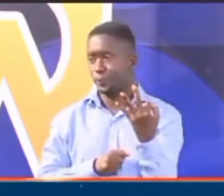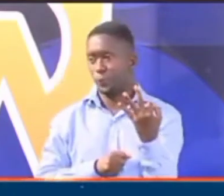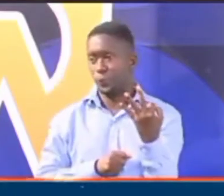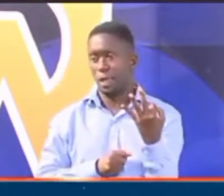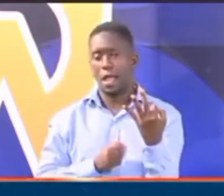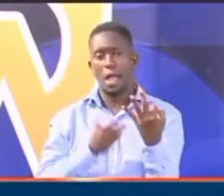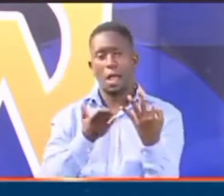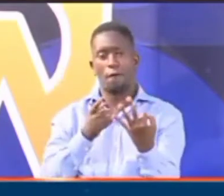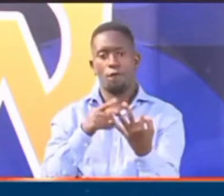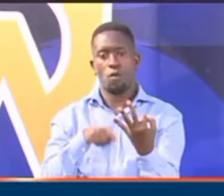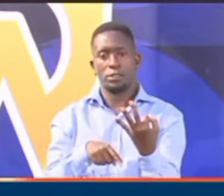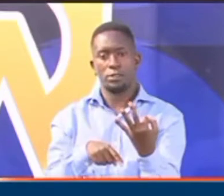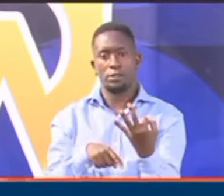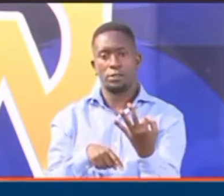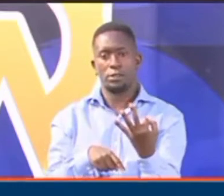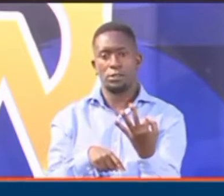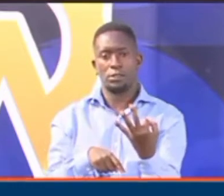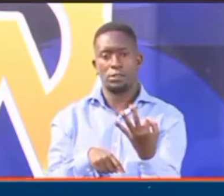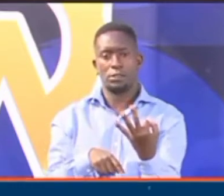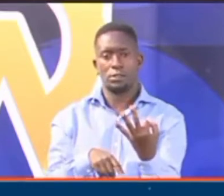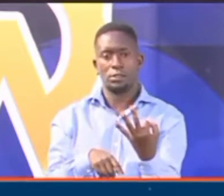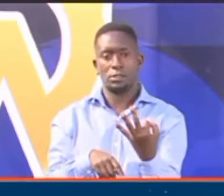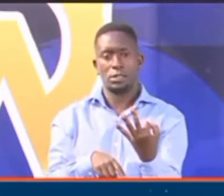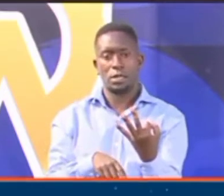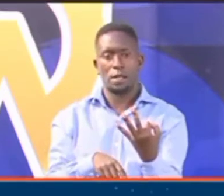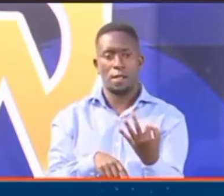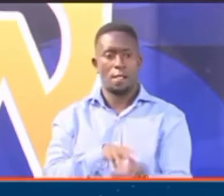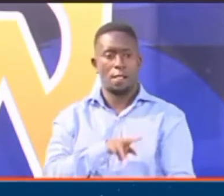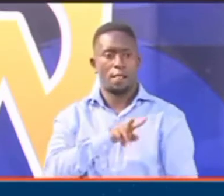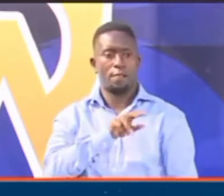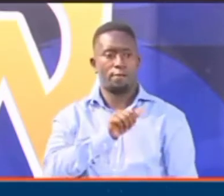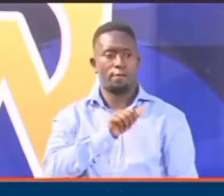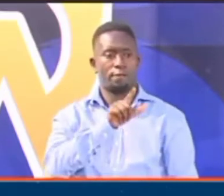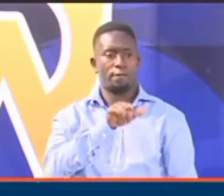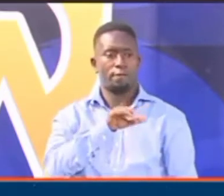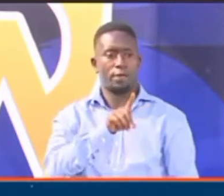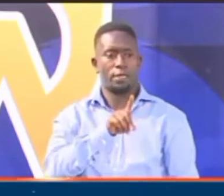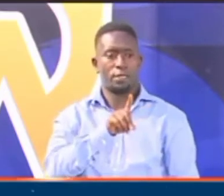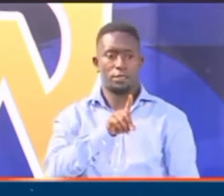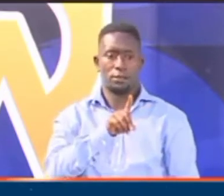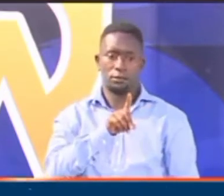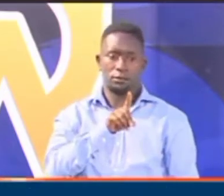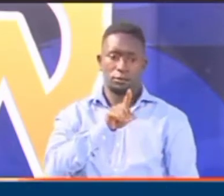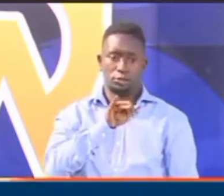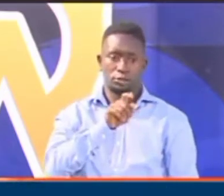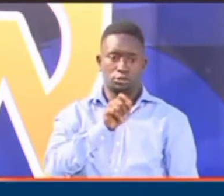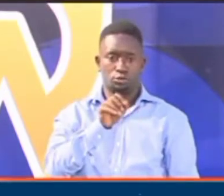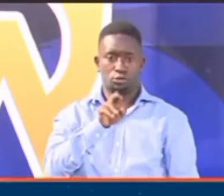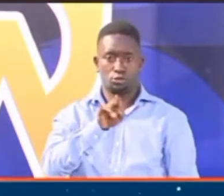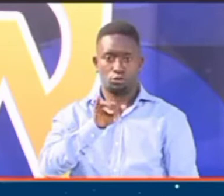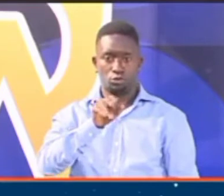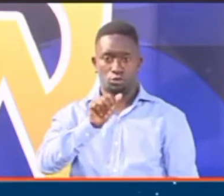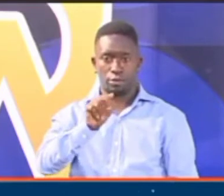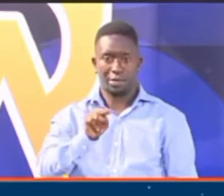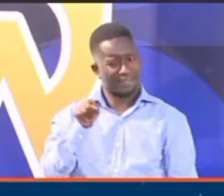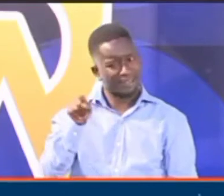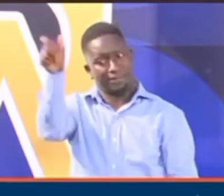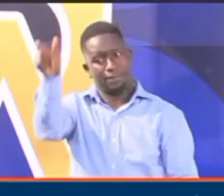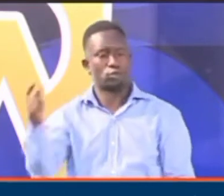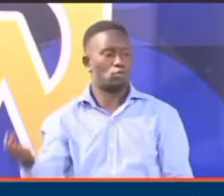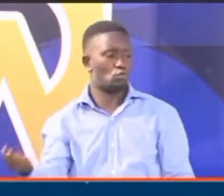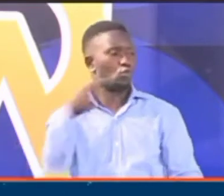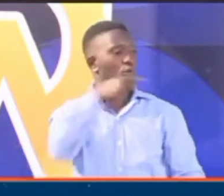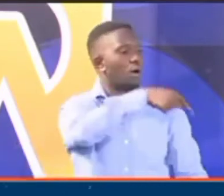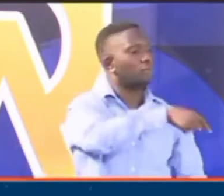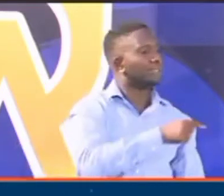has what we call a valedictorian. It's a very huge word. So that's the person that comes to speak,